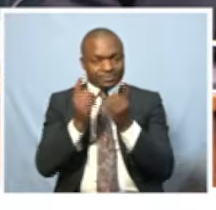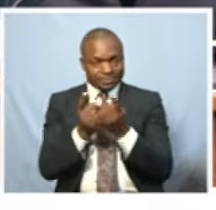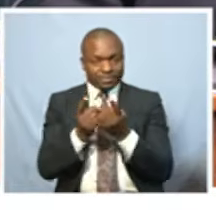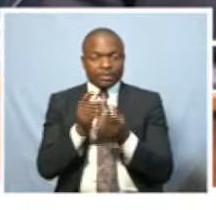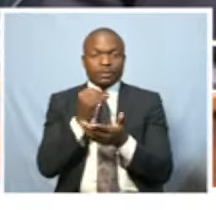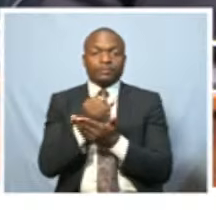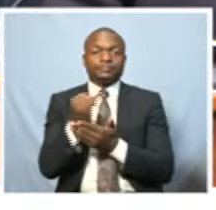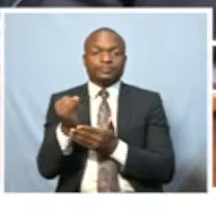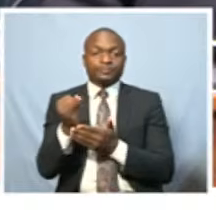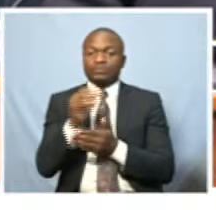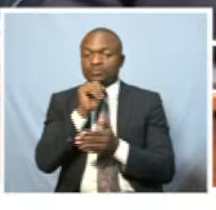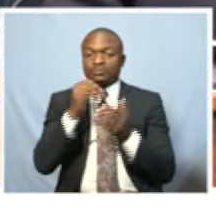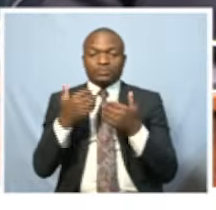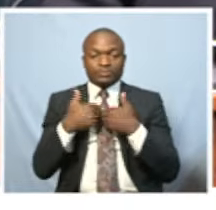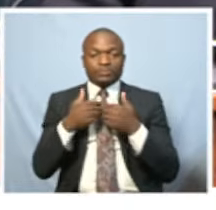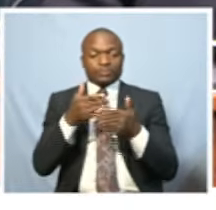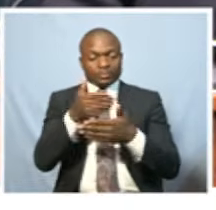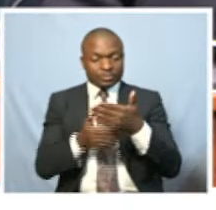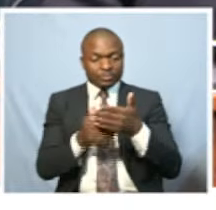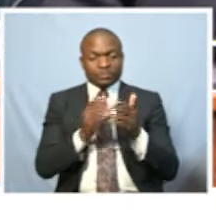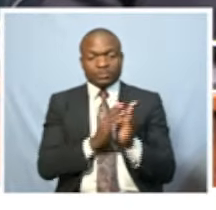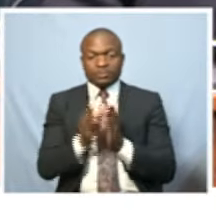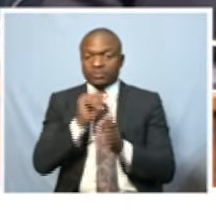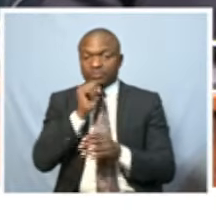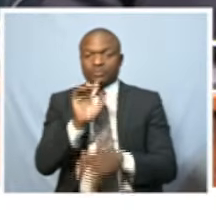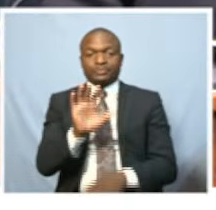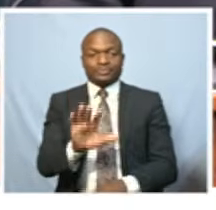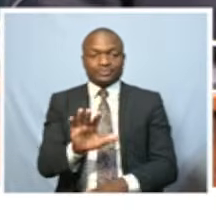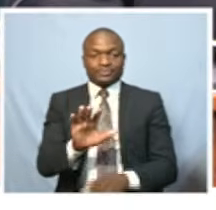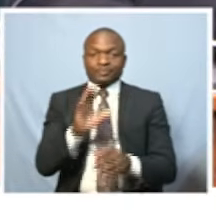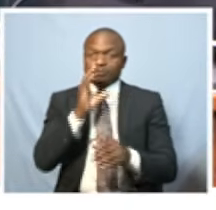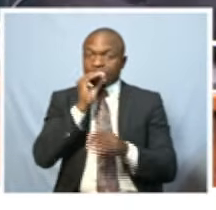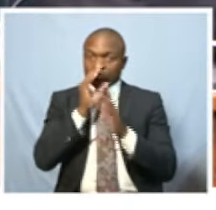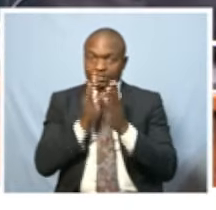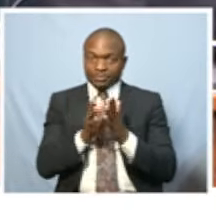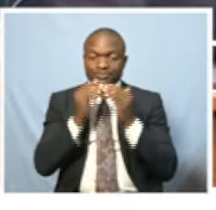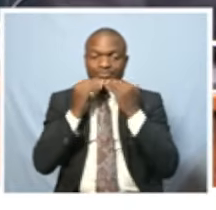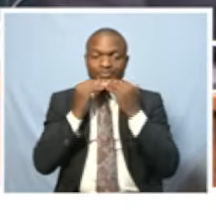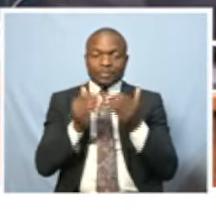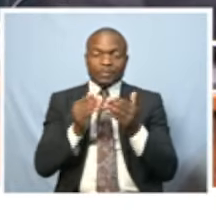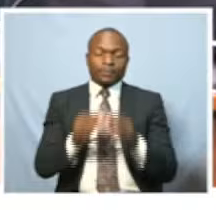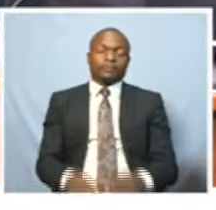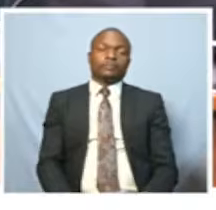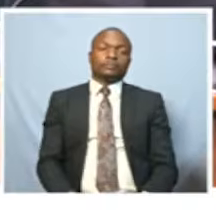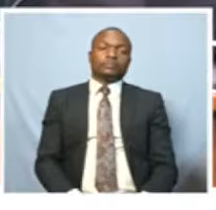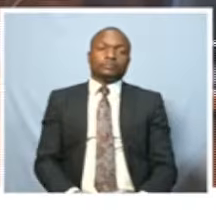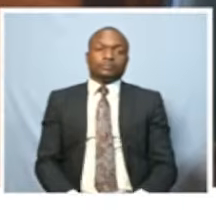the issue of not having such plans does not arise. Mr. Speaker, I thank you.